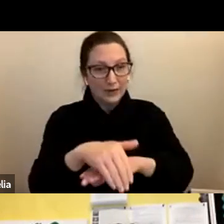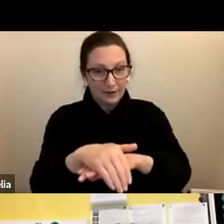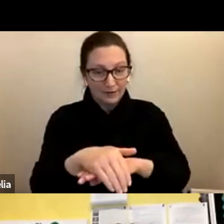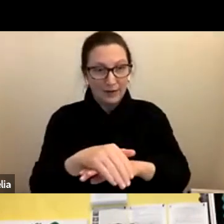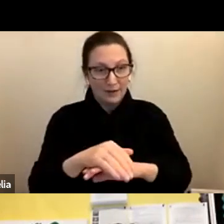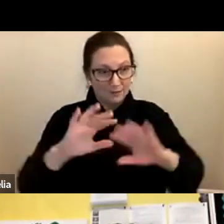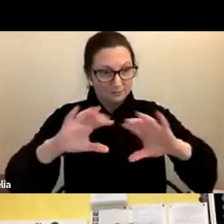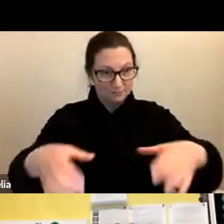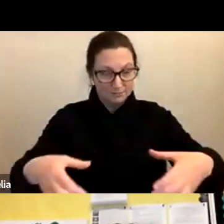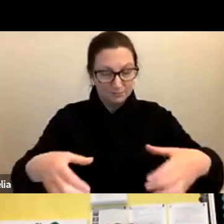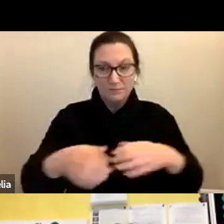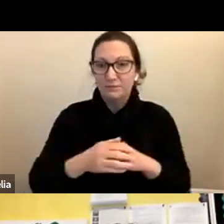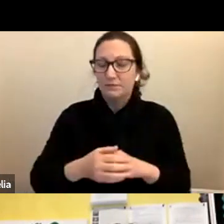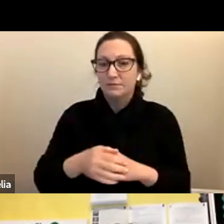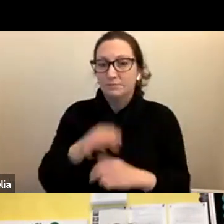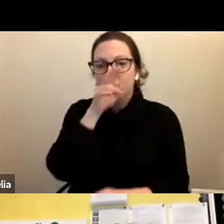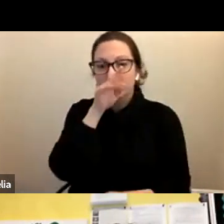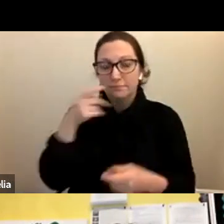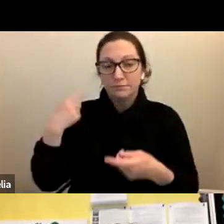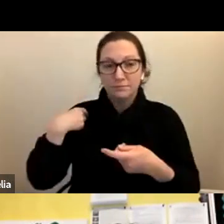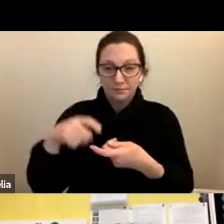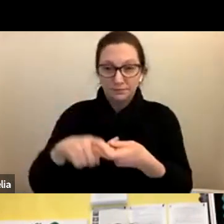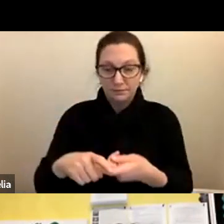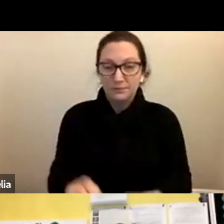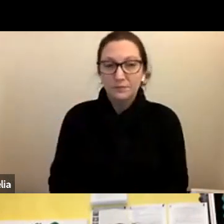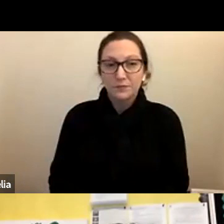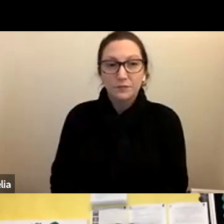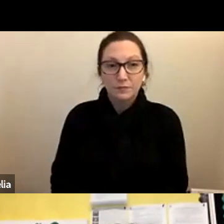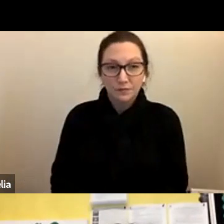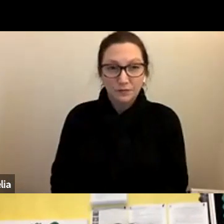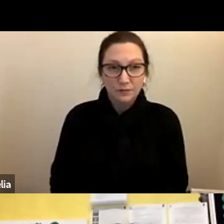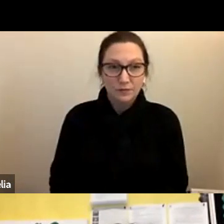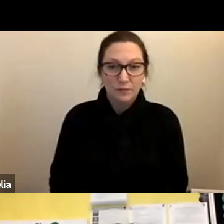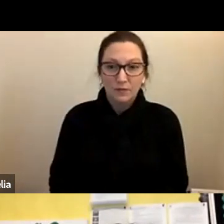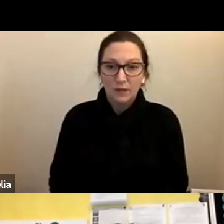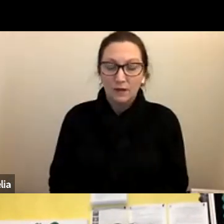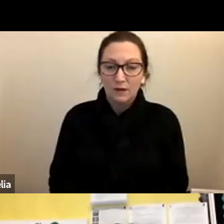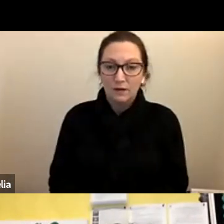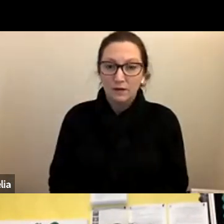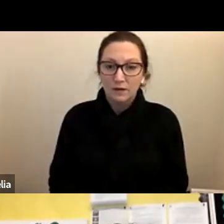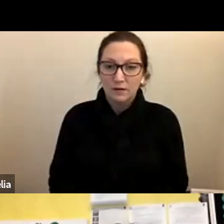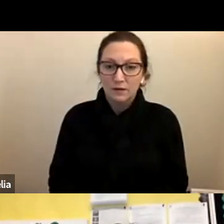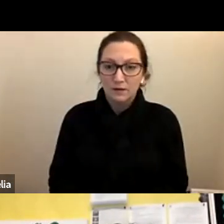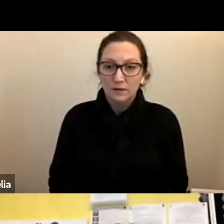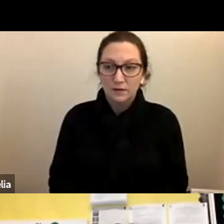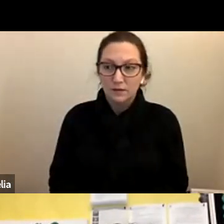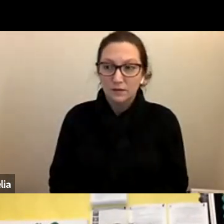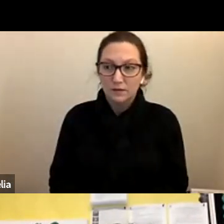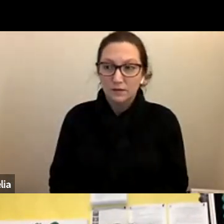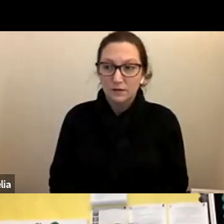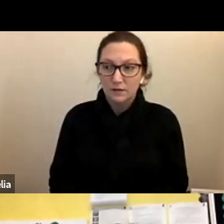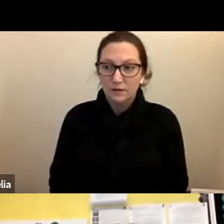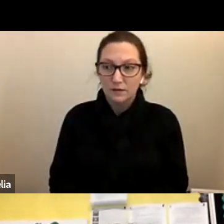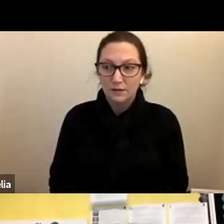the audience. Muy buenas tardes a todo el mundo. Mi nombre es Randolph Domínguez. Voy a ser su intérprete simultáneo el día de